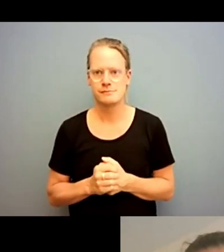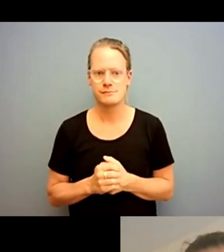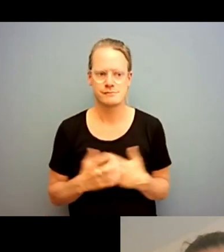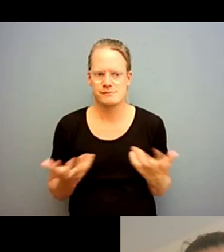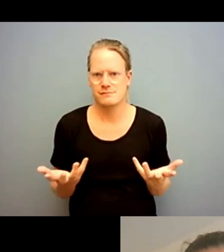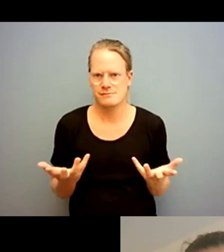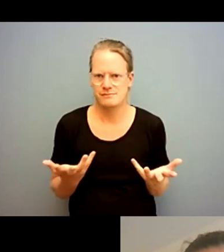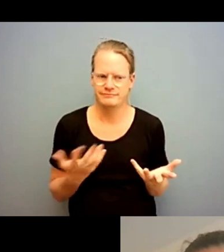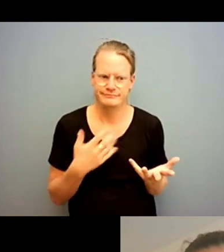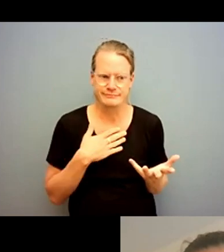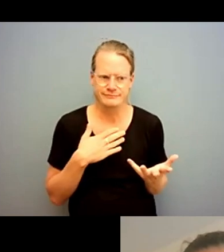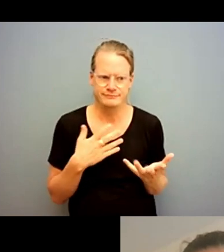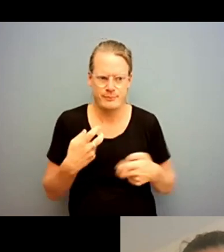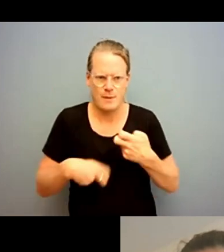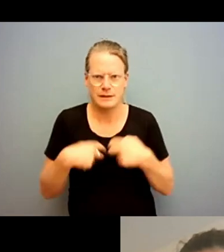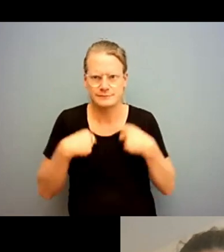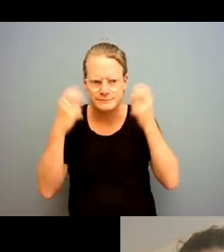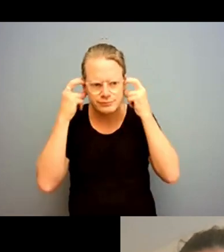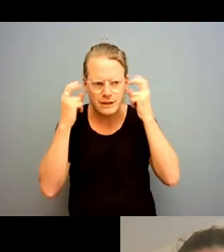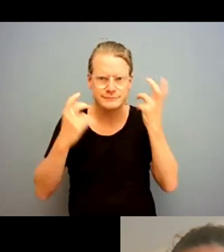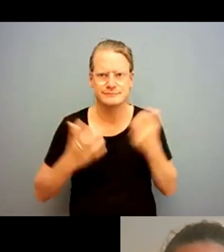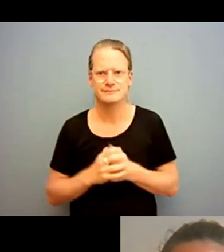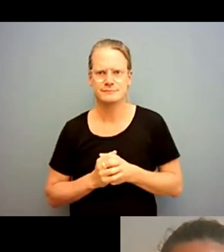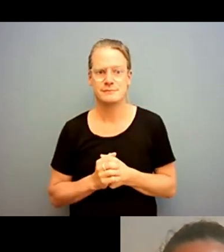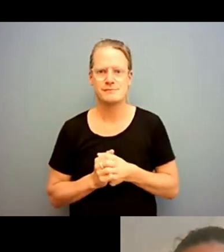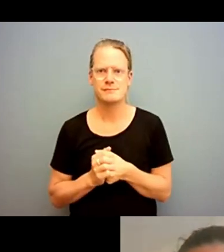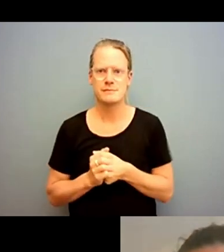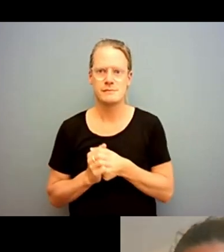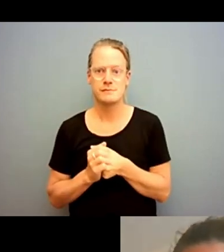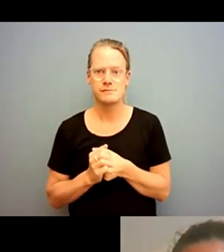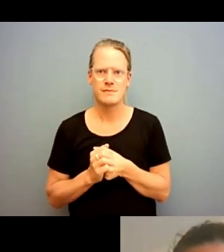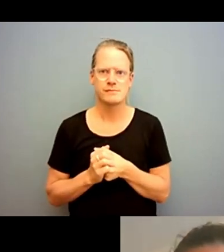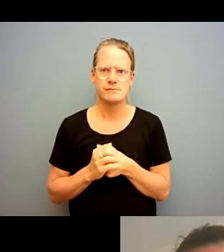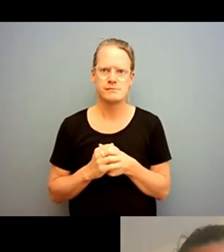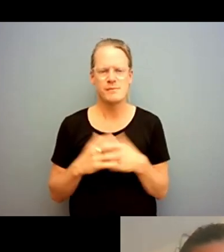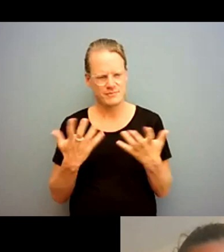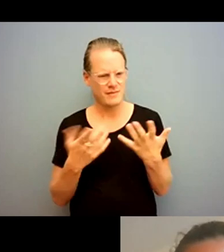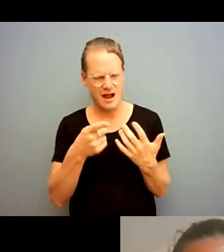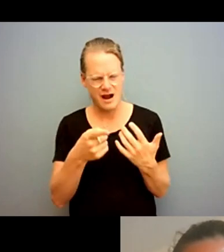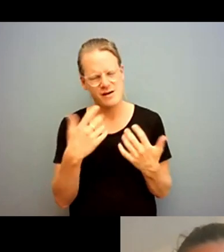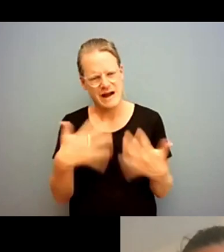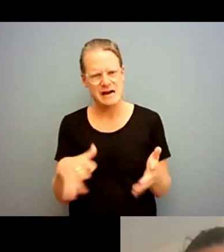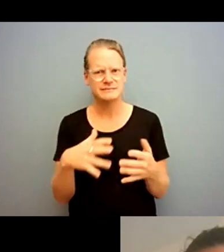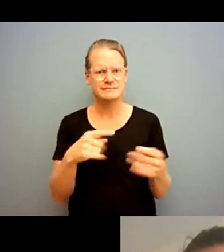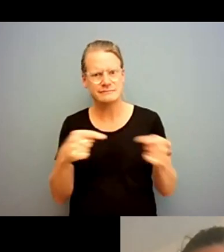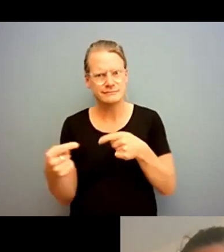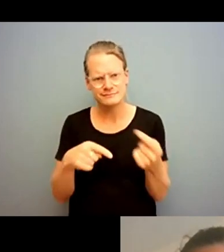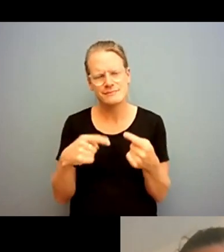dementia can be included, well, represented, but included themselves. If you could just